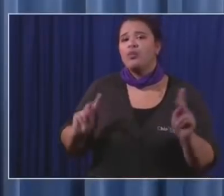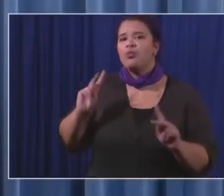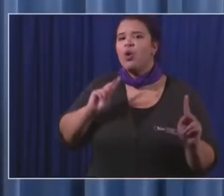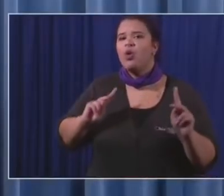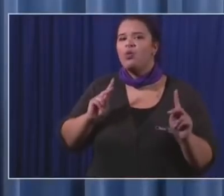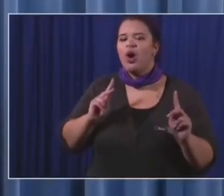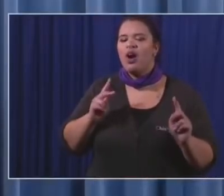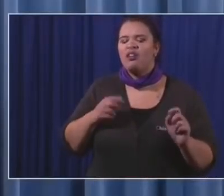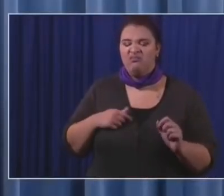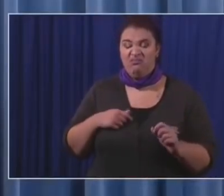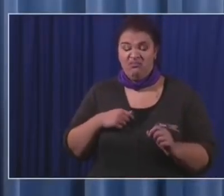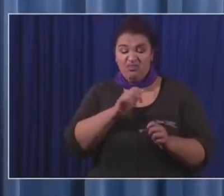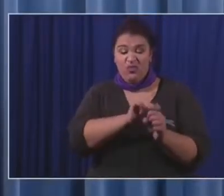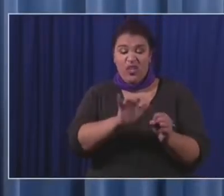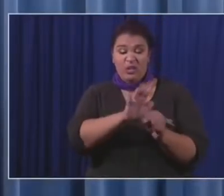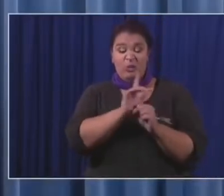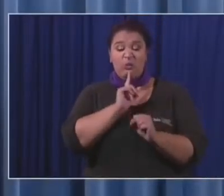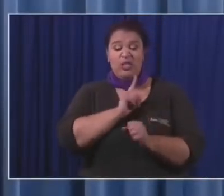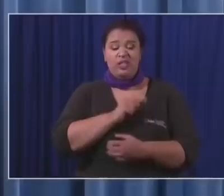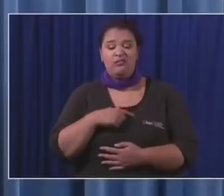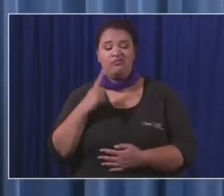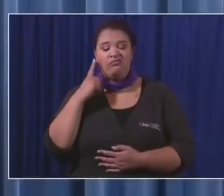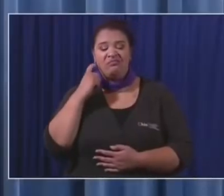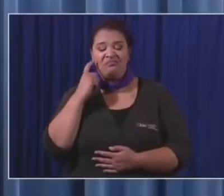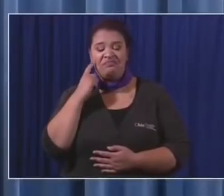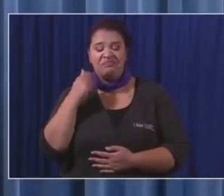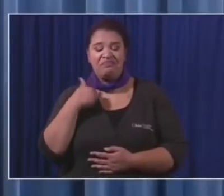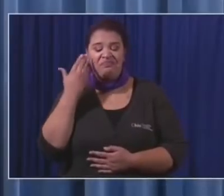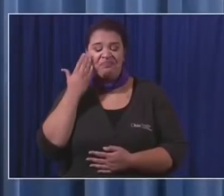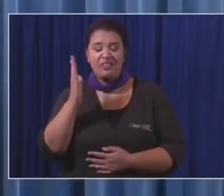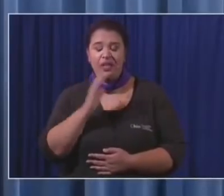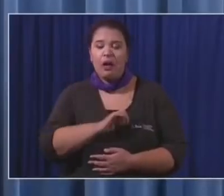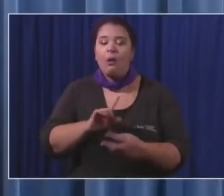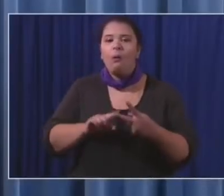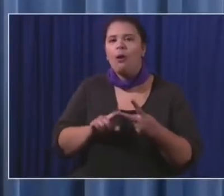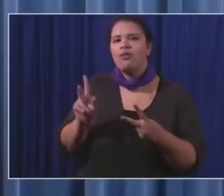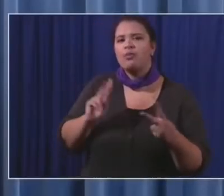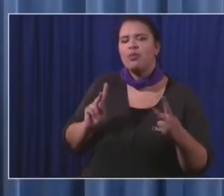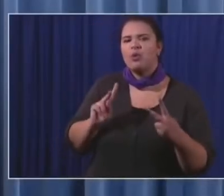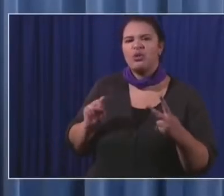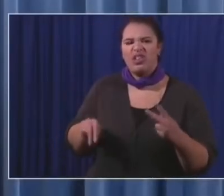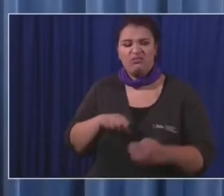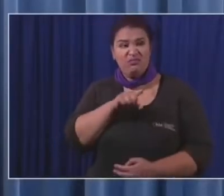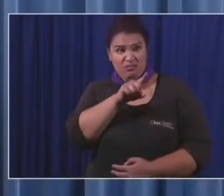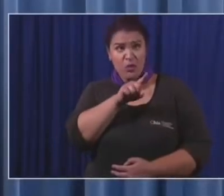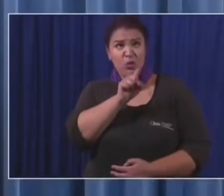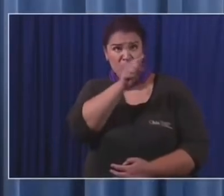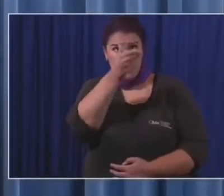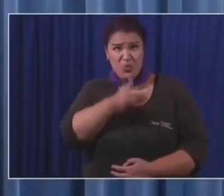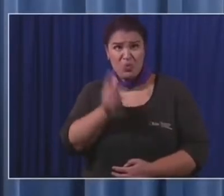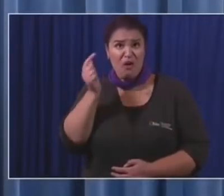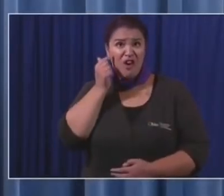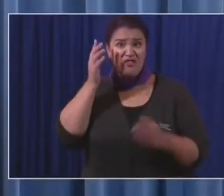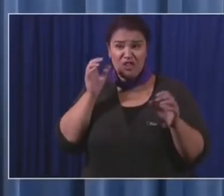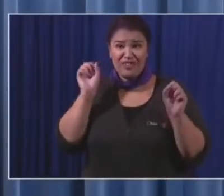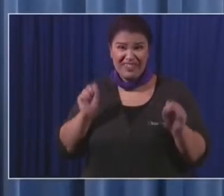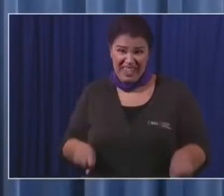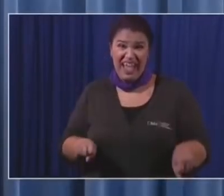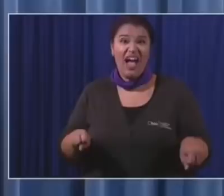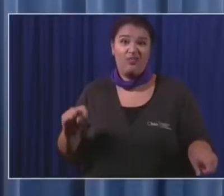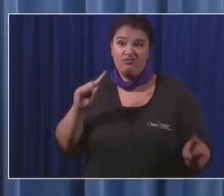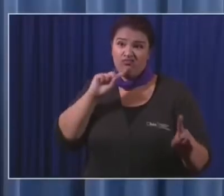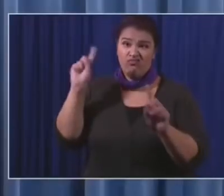for being here today. I want to ask, for those people who are skeptical, those people who question your legal authority,